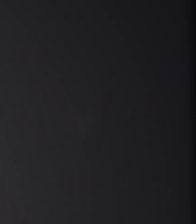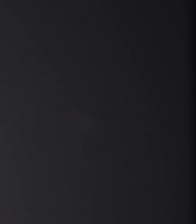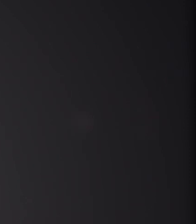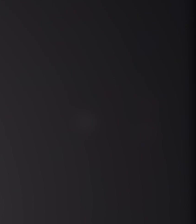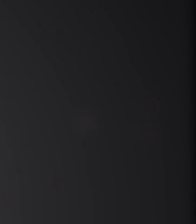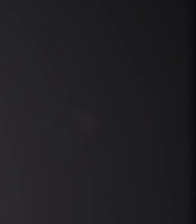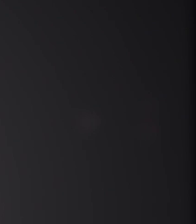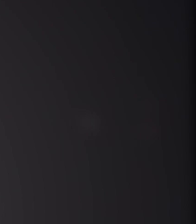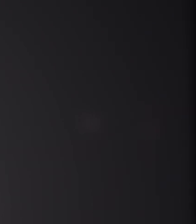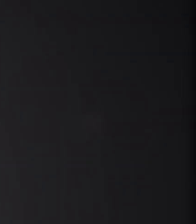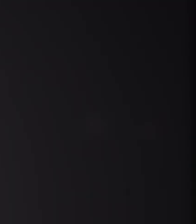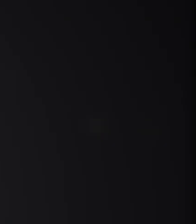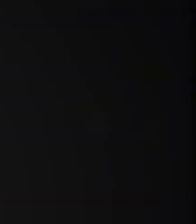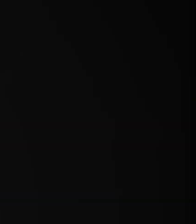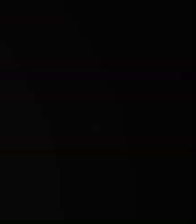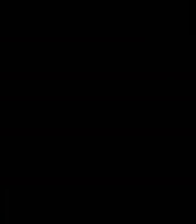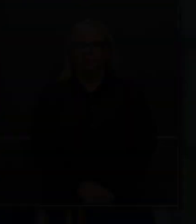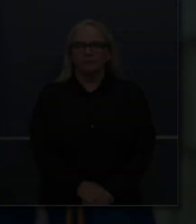cupertino.org/coronavirus.